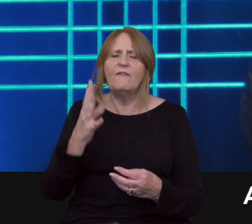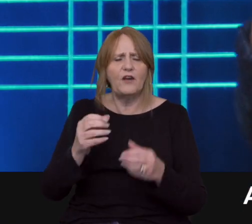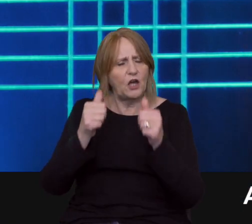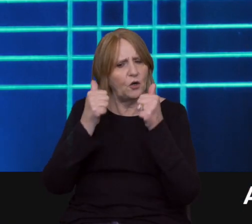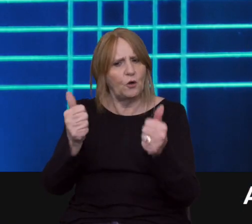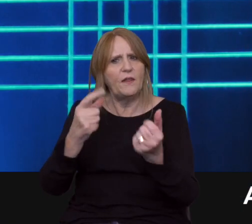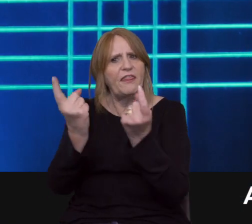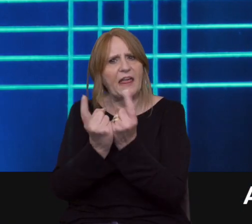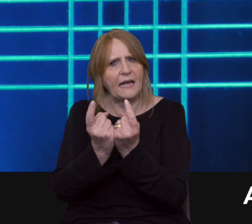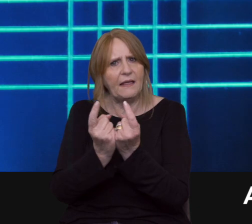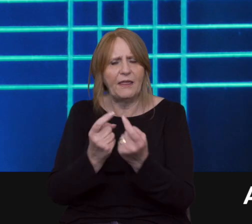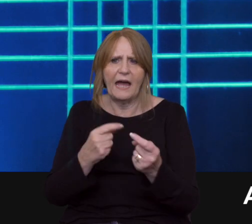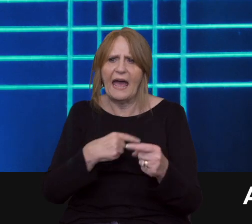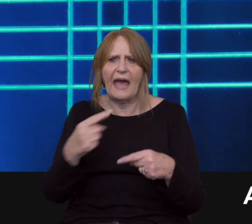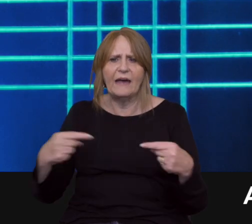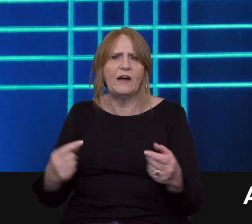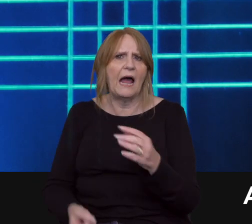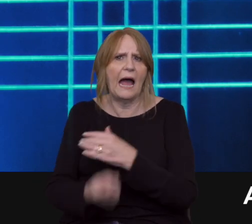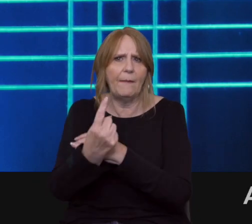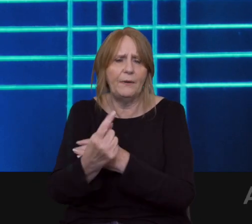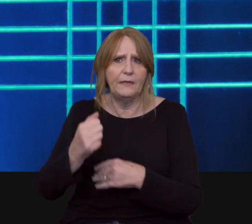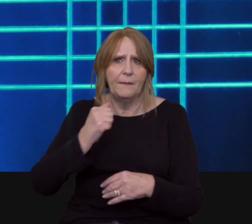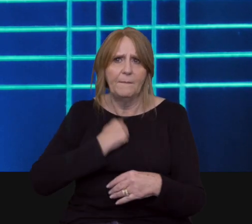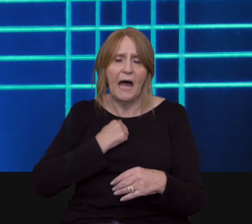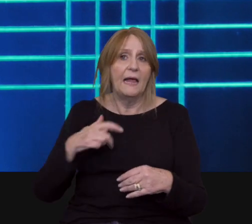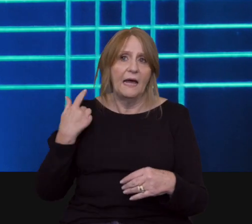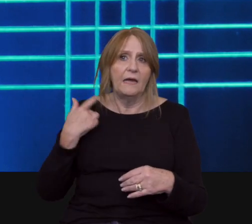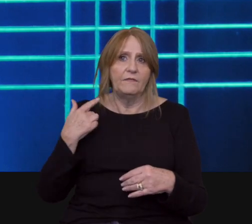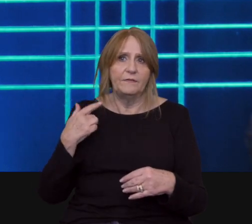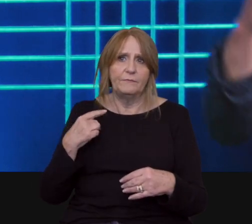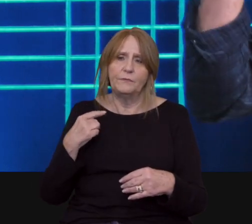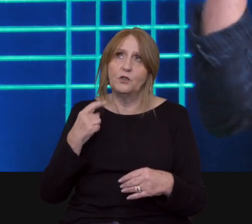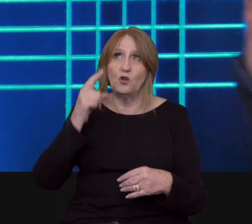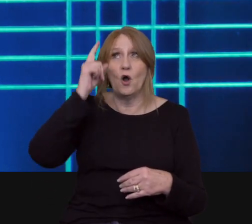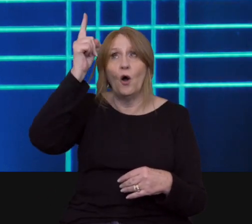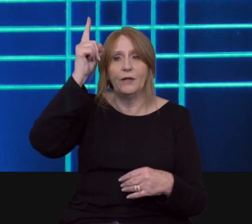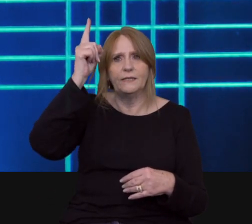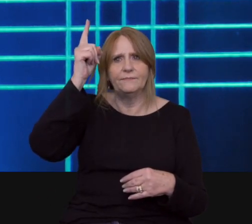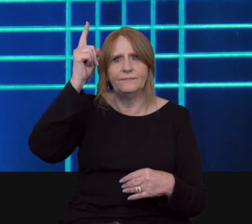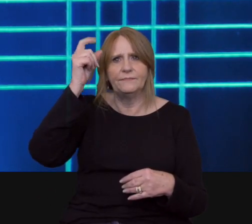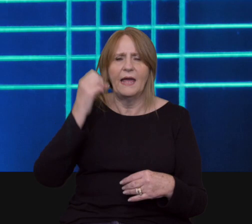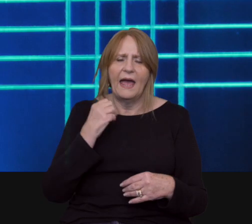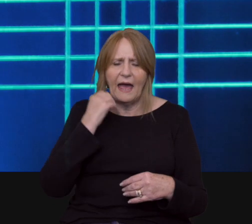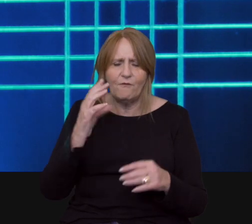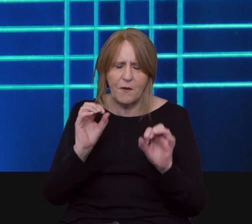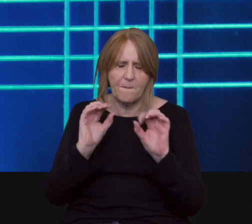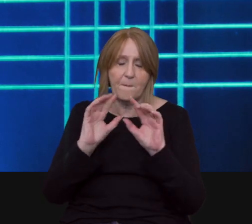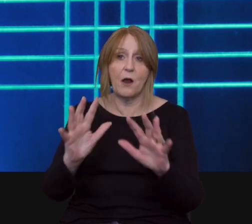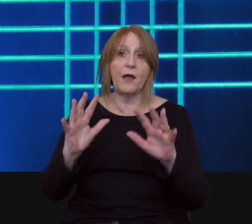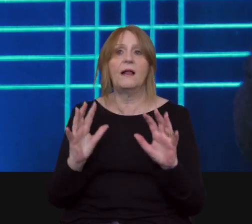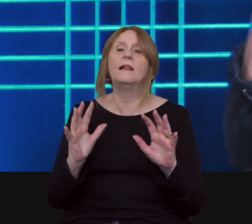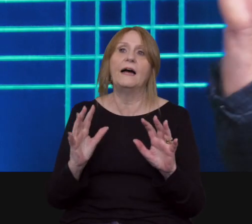life was God. Every miracle that I've seen, and I've seen many, was inspired by the Holy